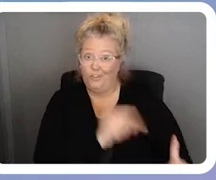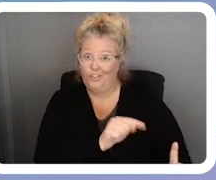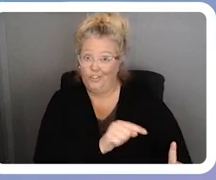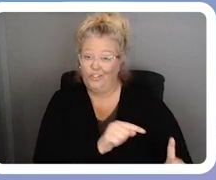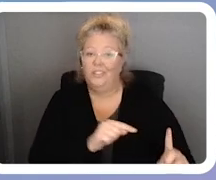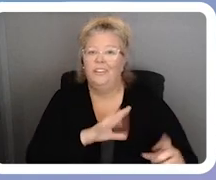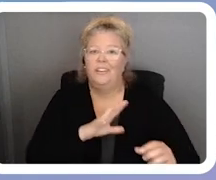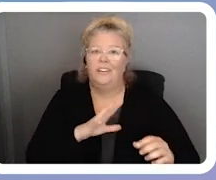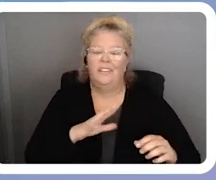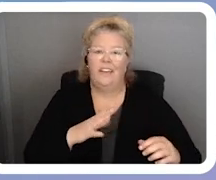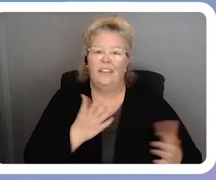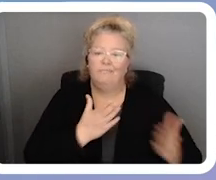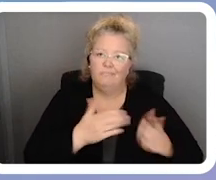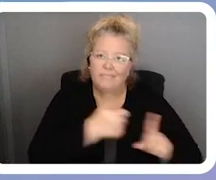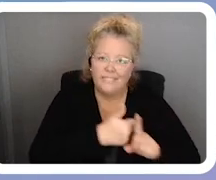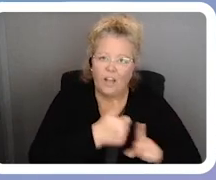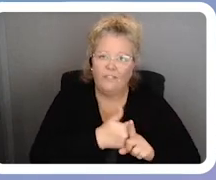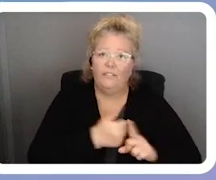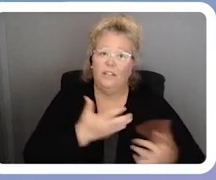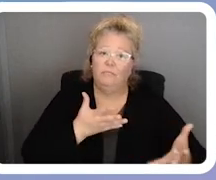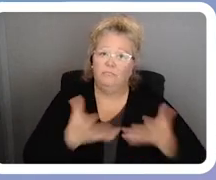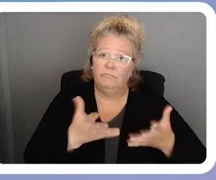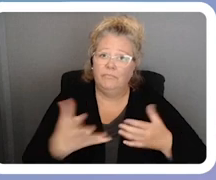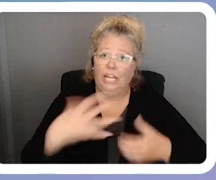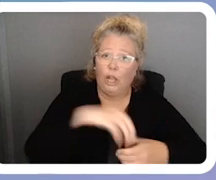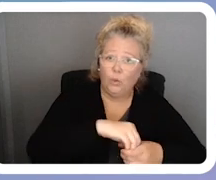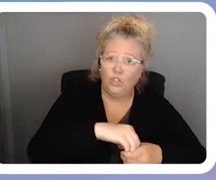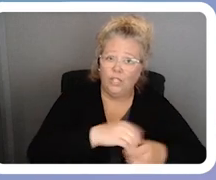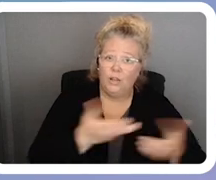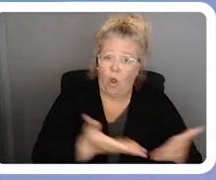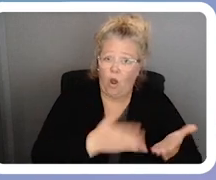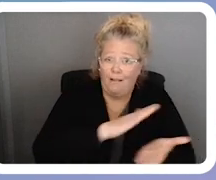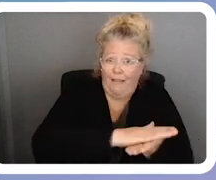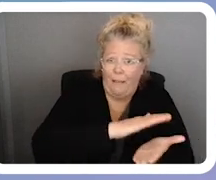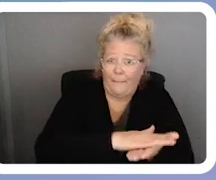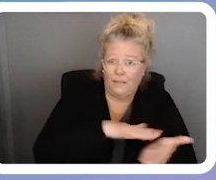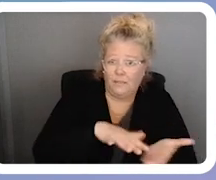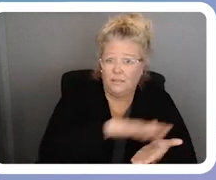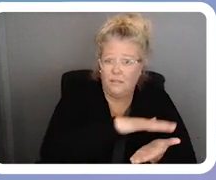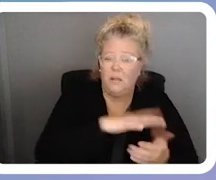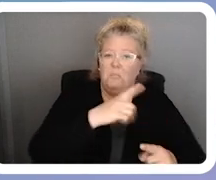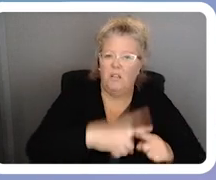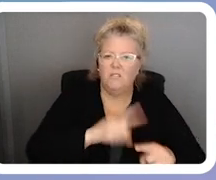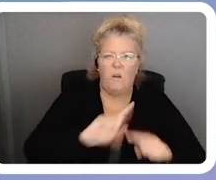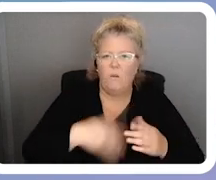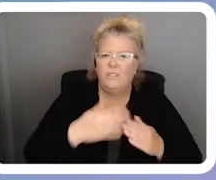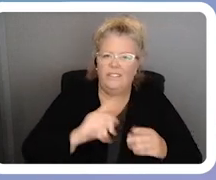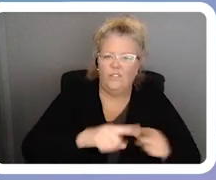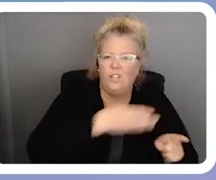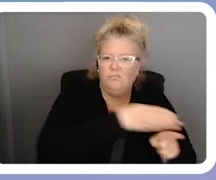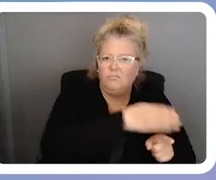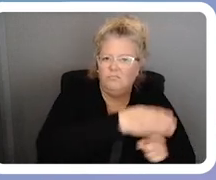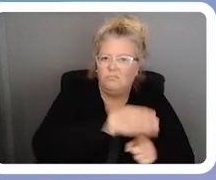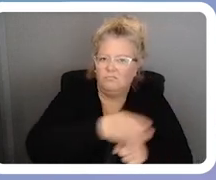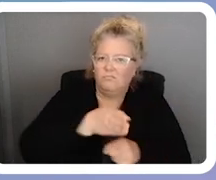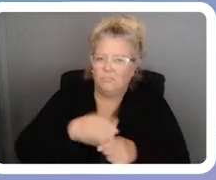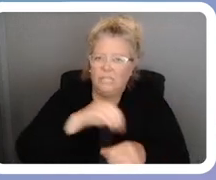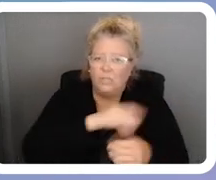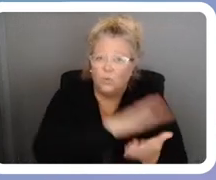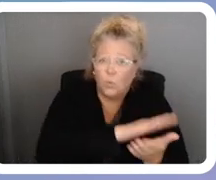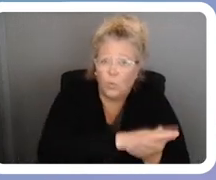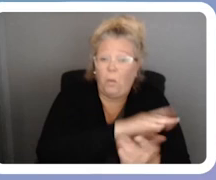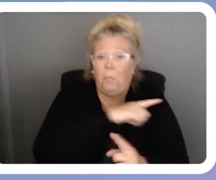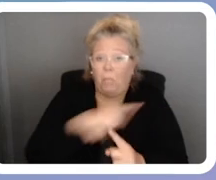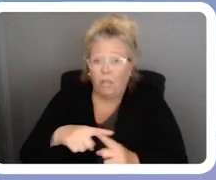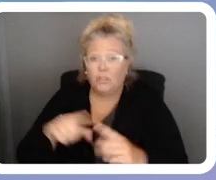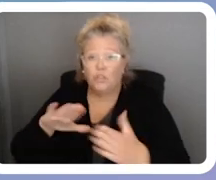pride in considering themselves inclusion experts on campus. They promote acceptance in all aspects of the school community